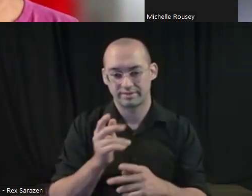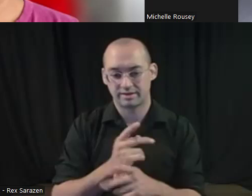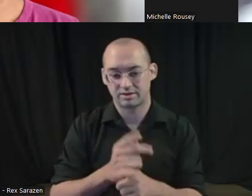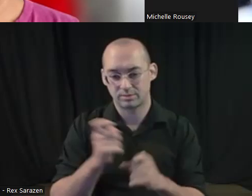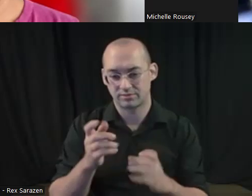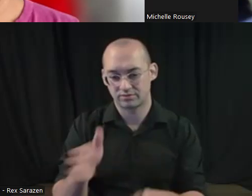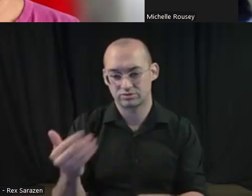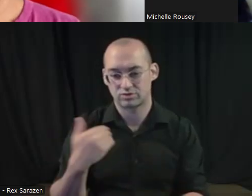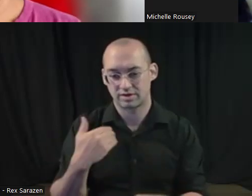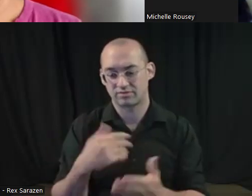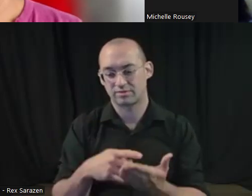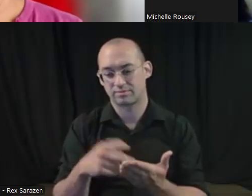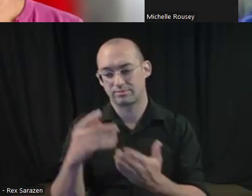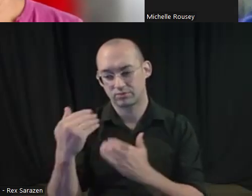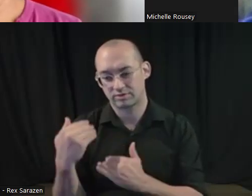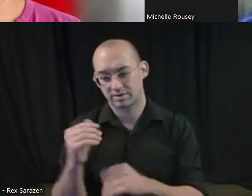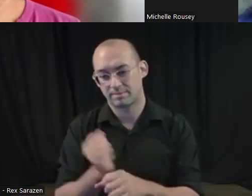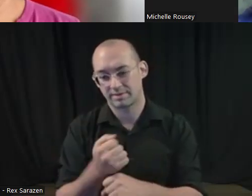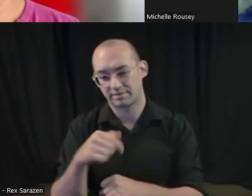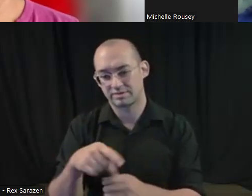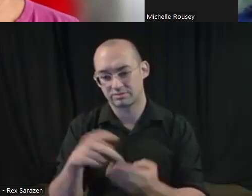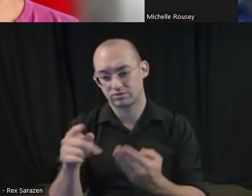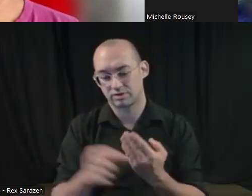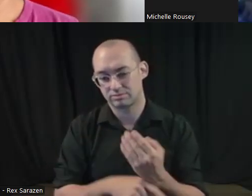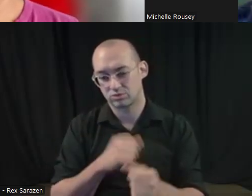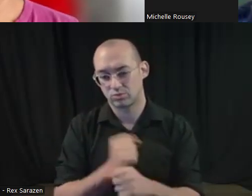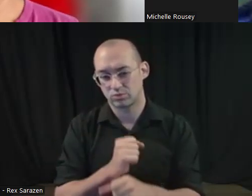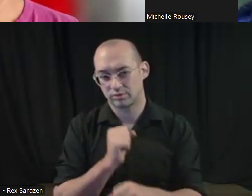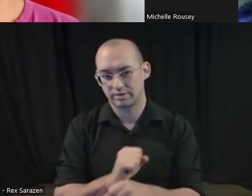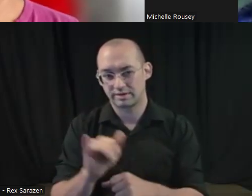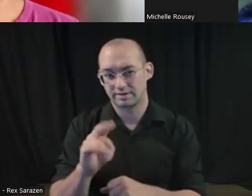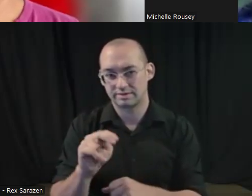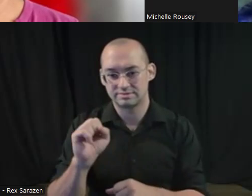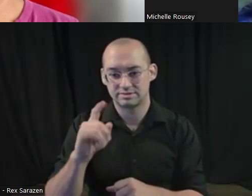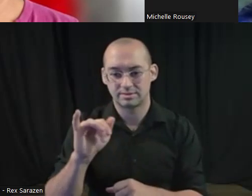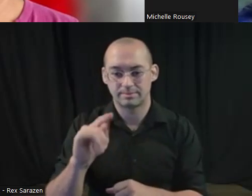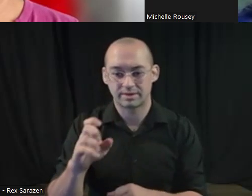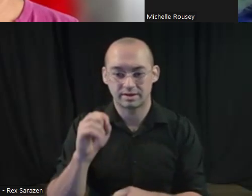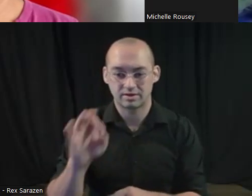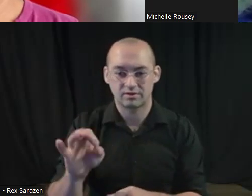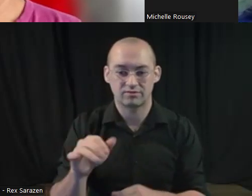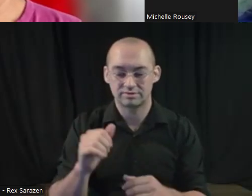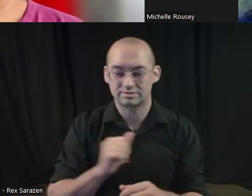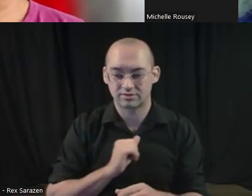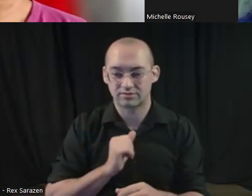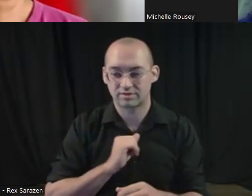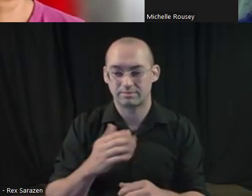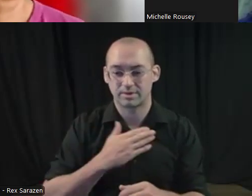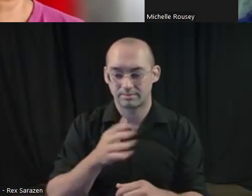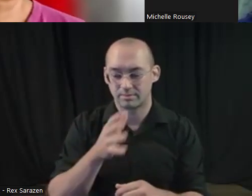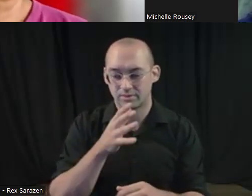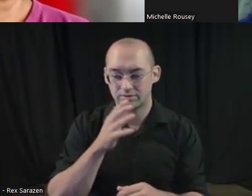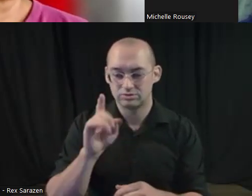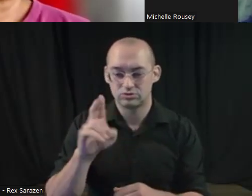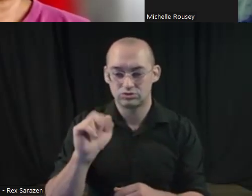these programs work in spite of themselves. Like many Americans, my mother, a dual eligible full scope recipient with